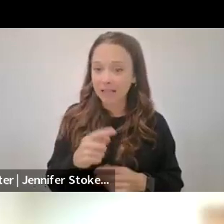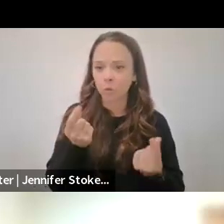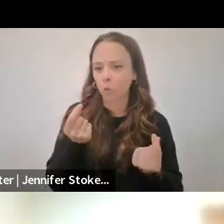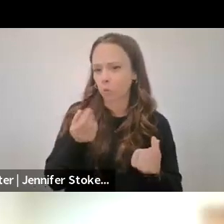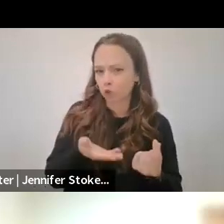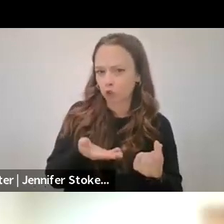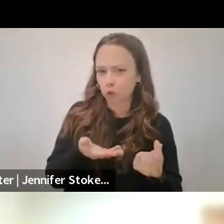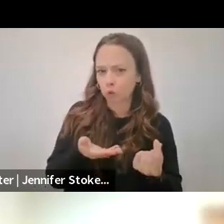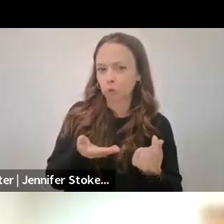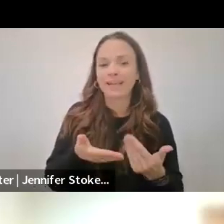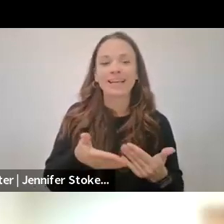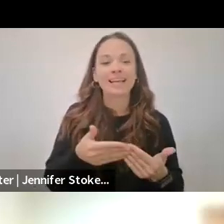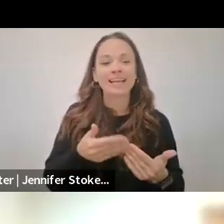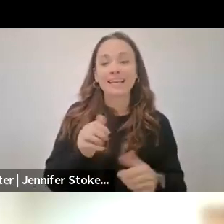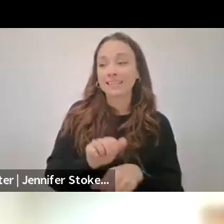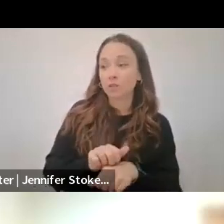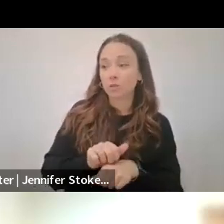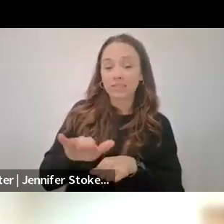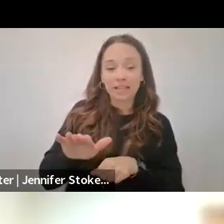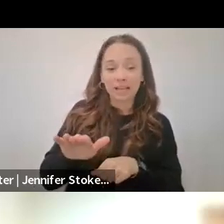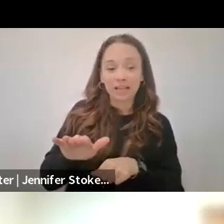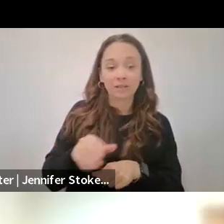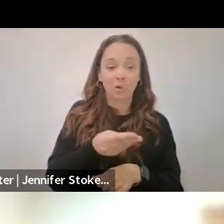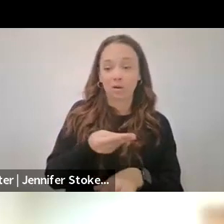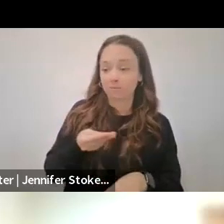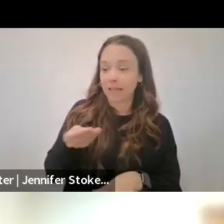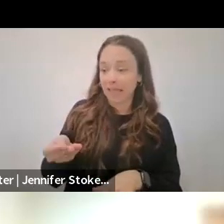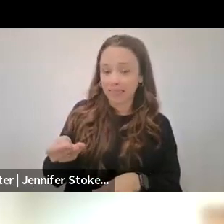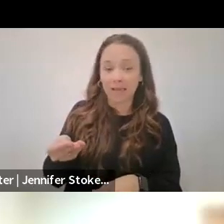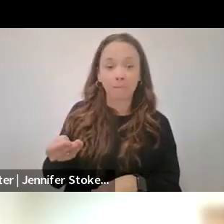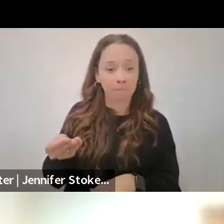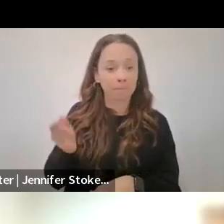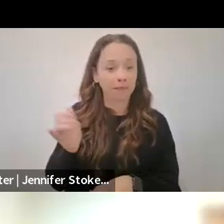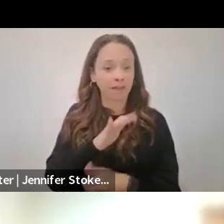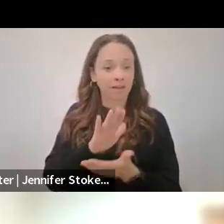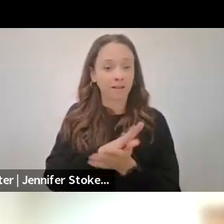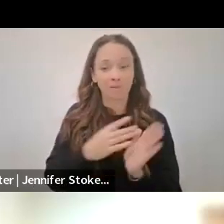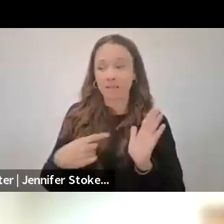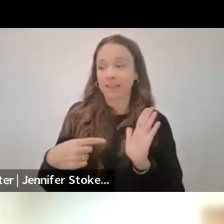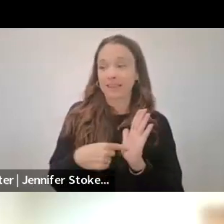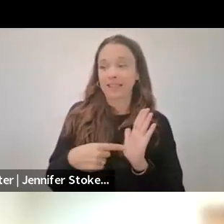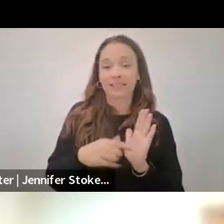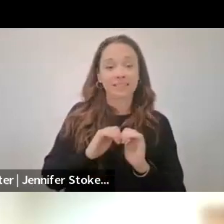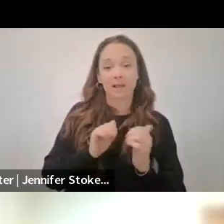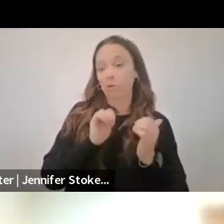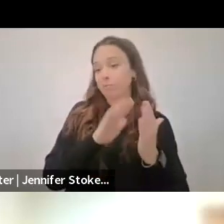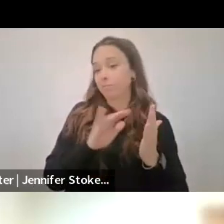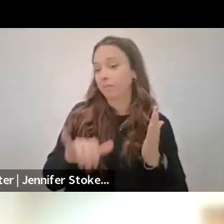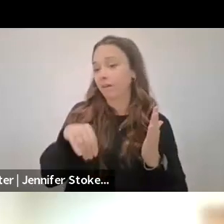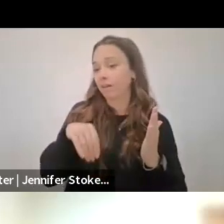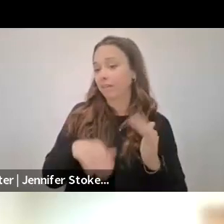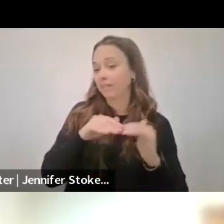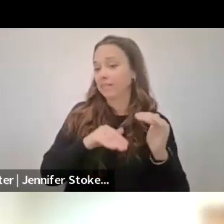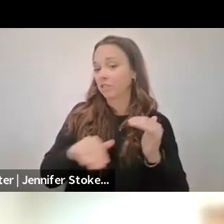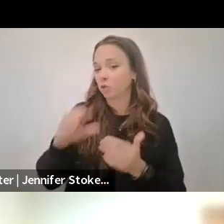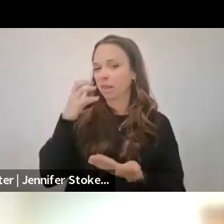to be able to either send them the document or hand them a hard copy and say, this is what we do at our facility. And it should be nice and thick